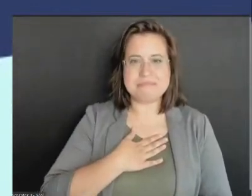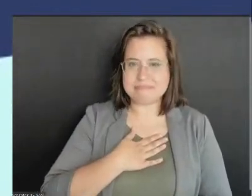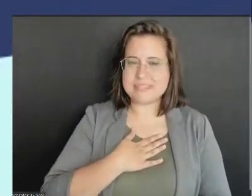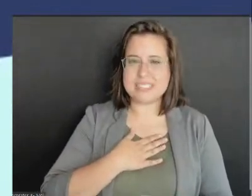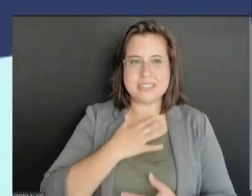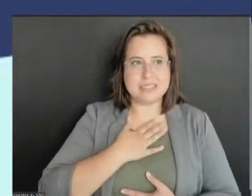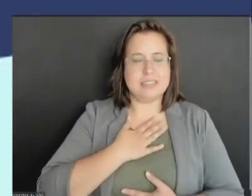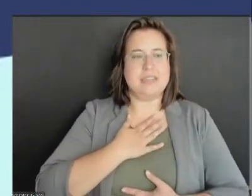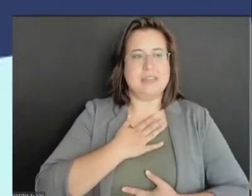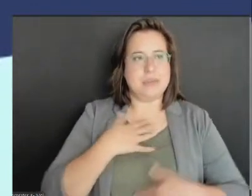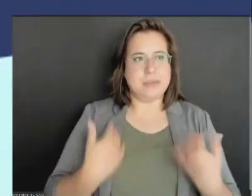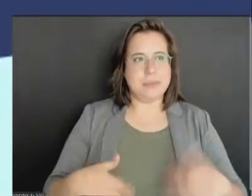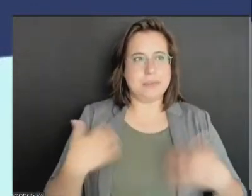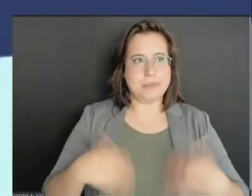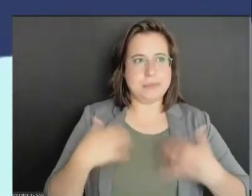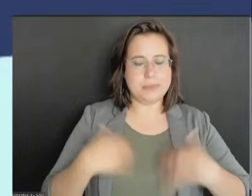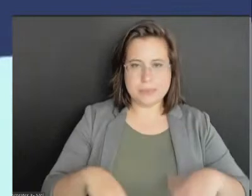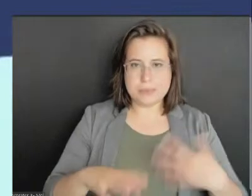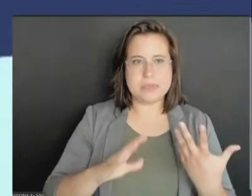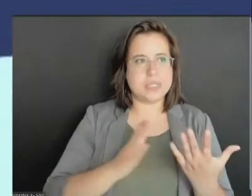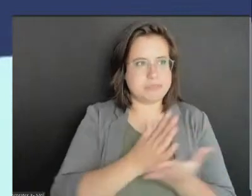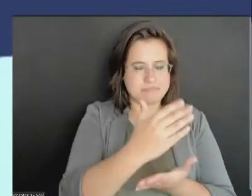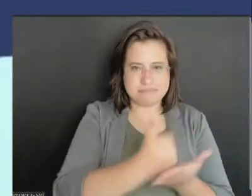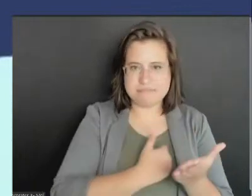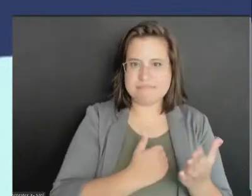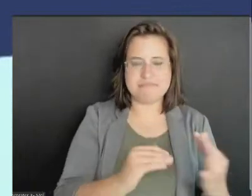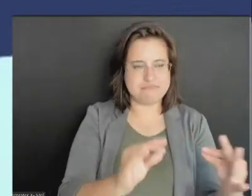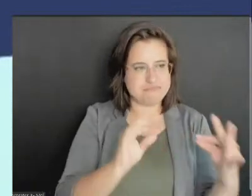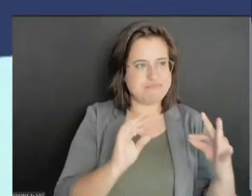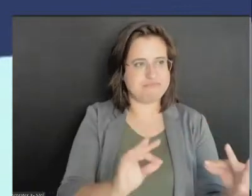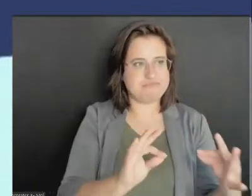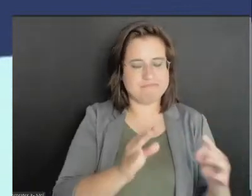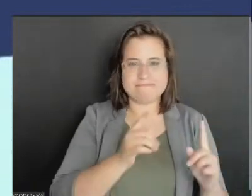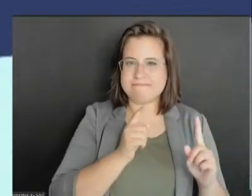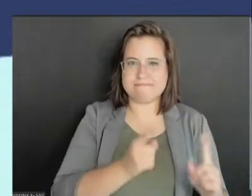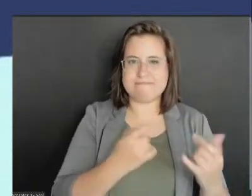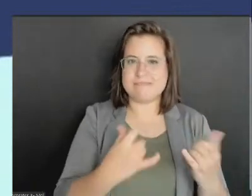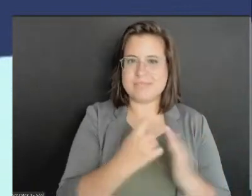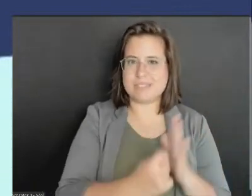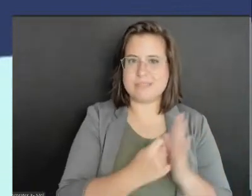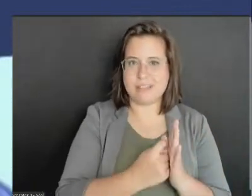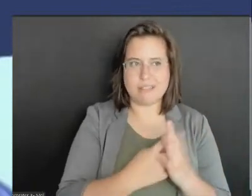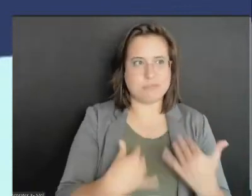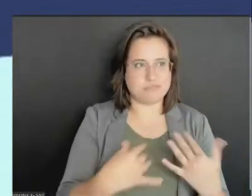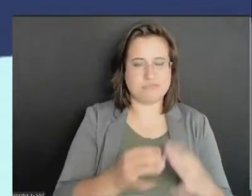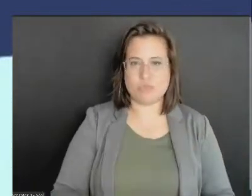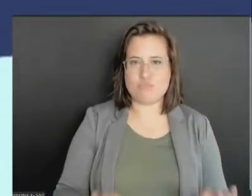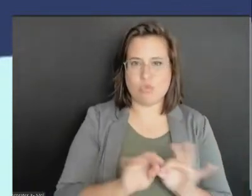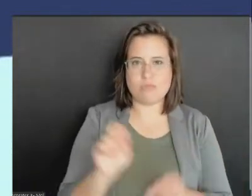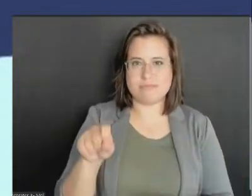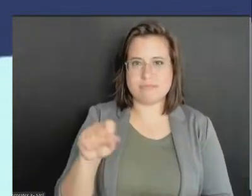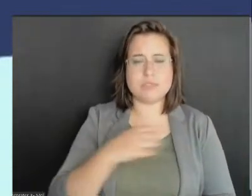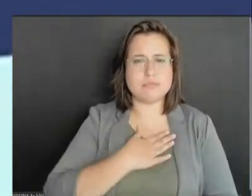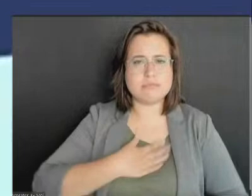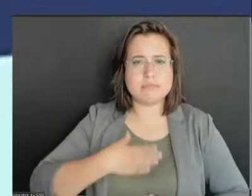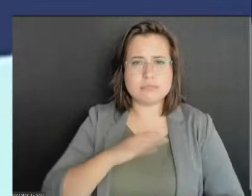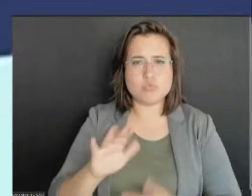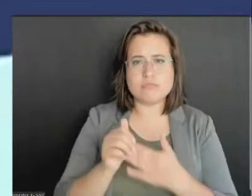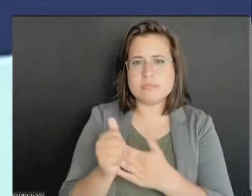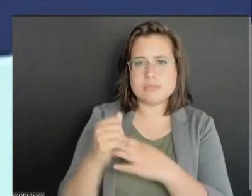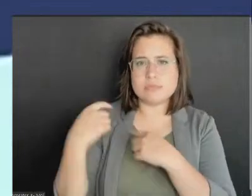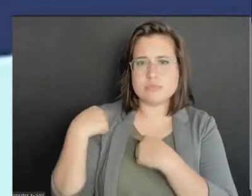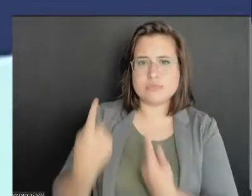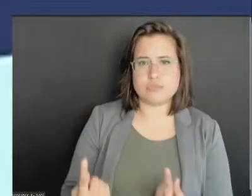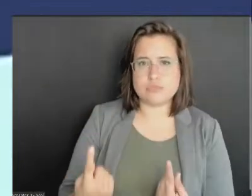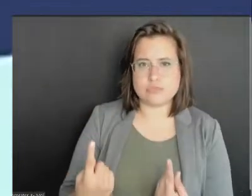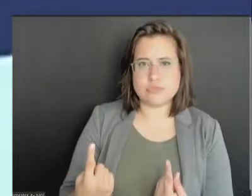breathtaking in scope and depth and right on target for importance. So really appreciate your leadership as our